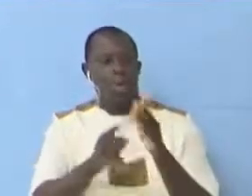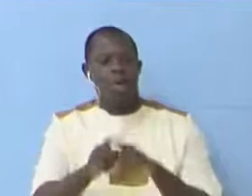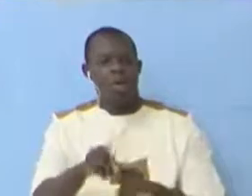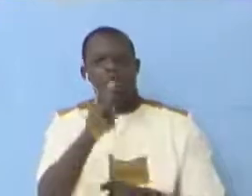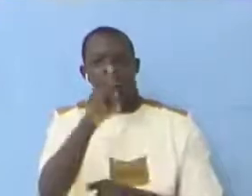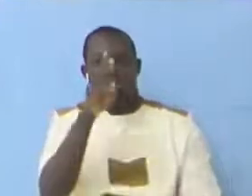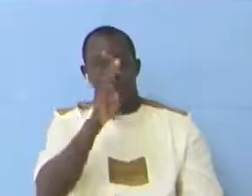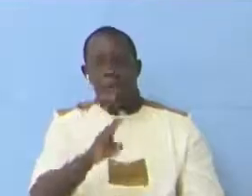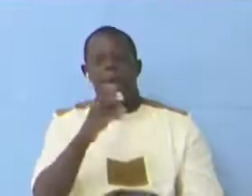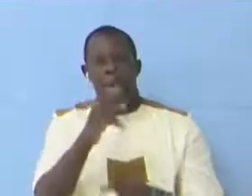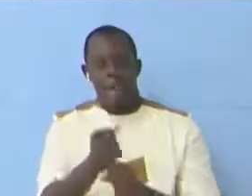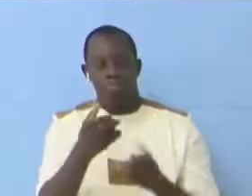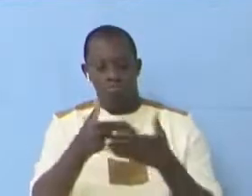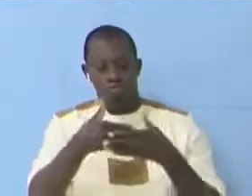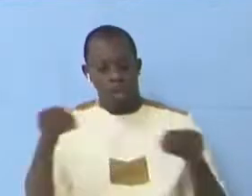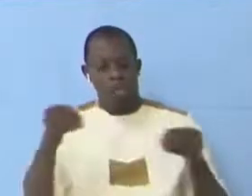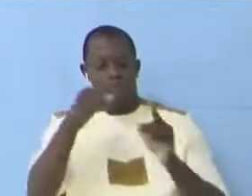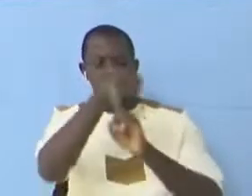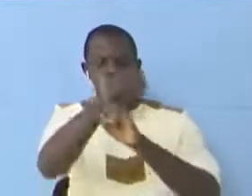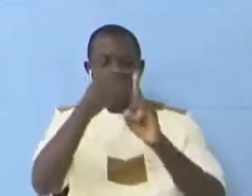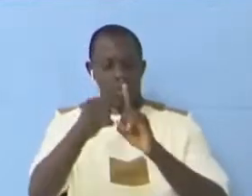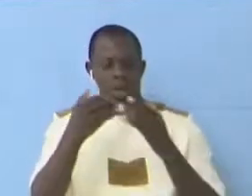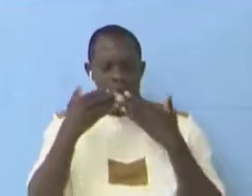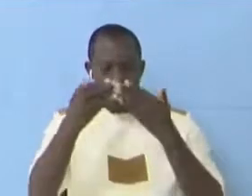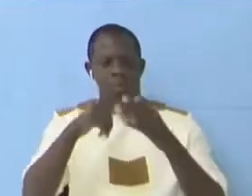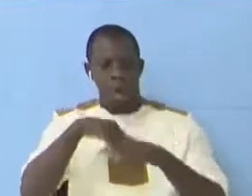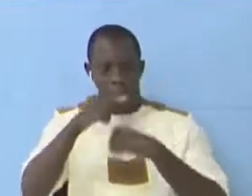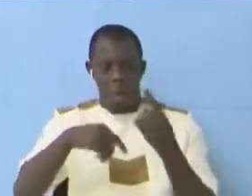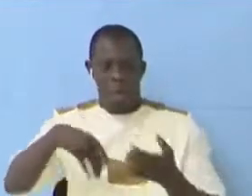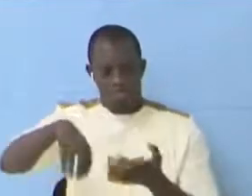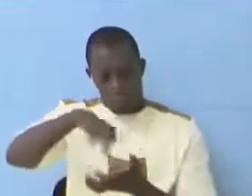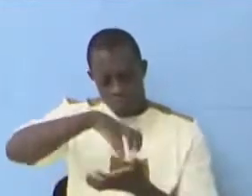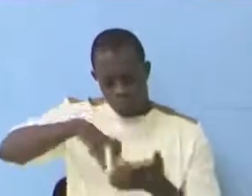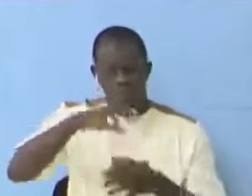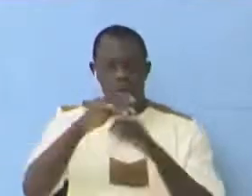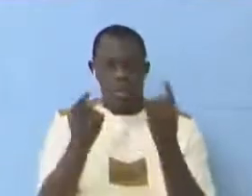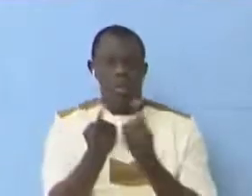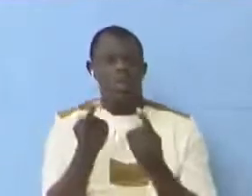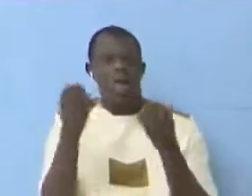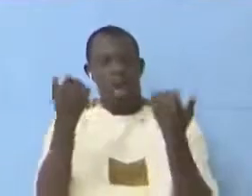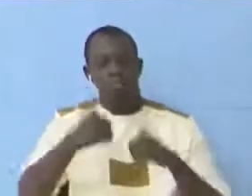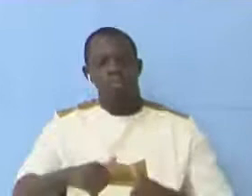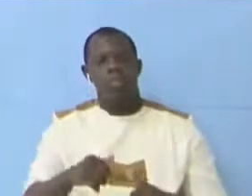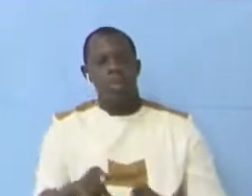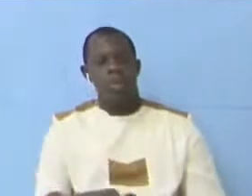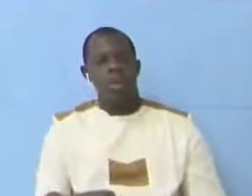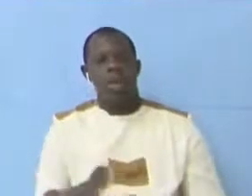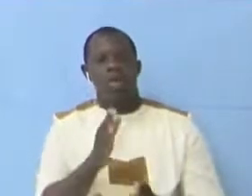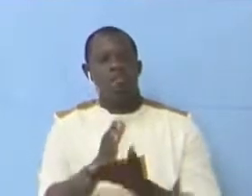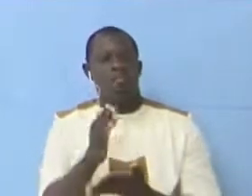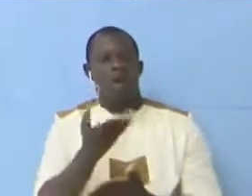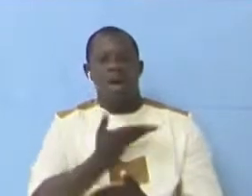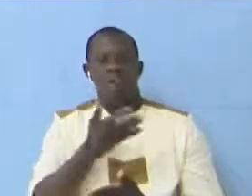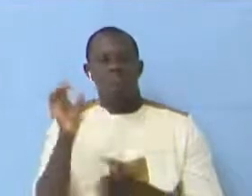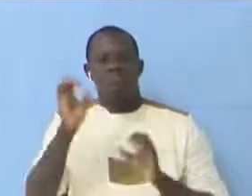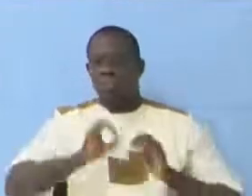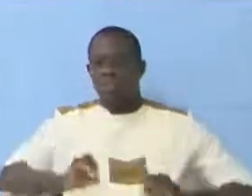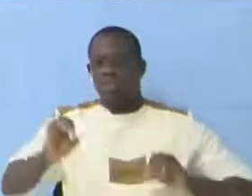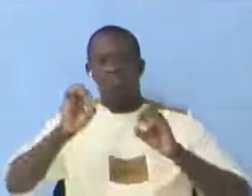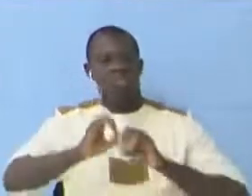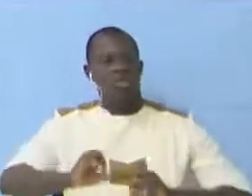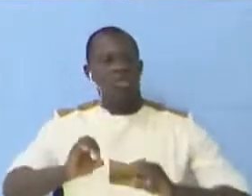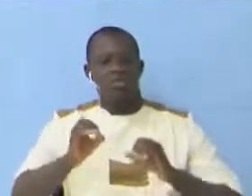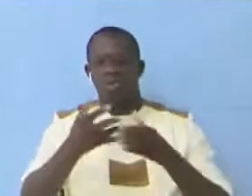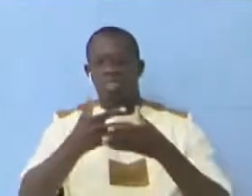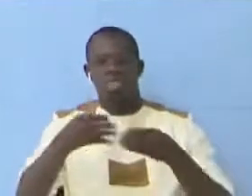wax ñu jaxasoo ba nga xam ne moo fa xewoon balaa nga doon saafaraal mbir yi. In fact, there was nothing to sort out. As soon as we started the meeting, there was